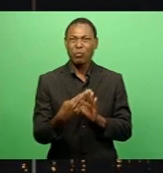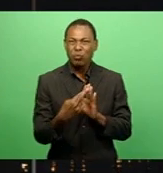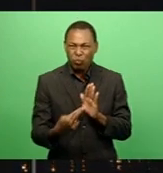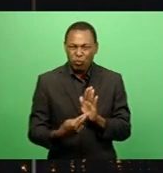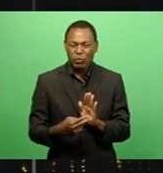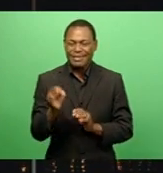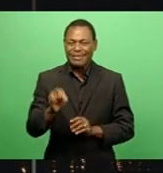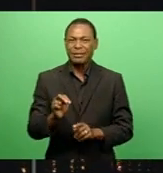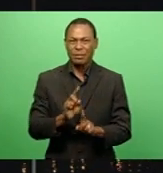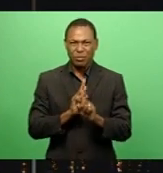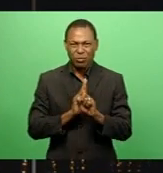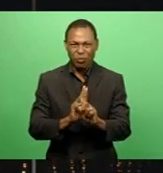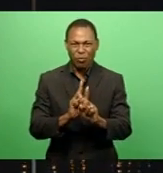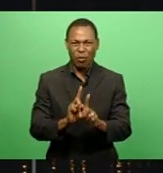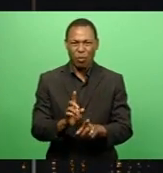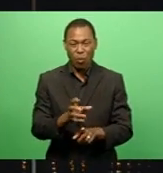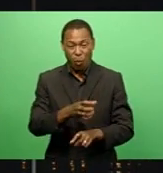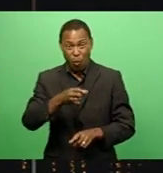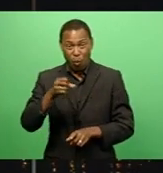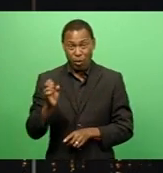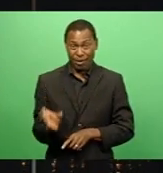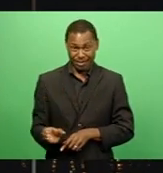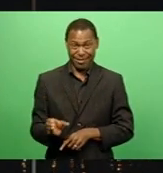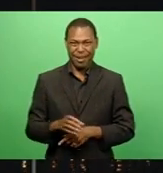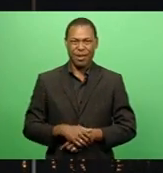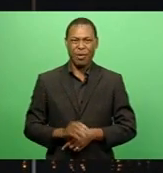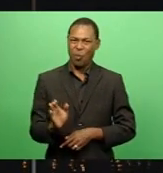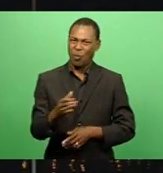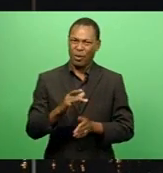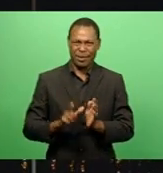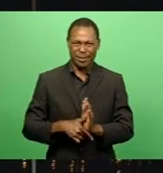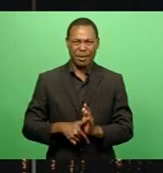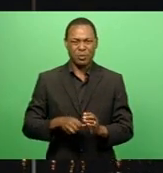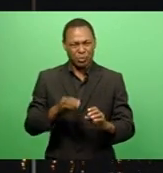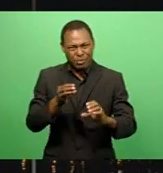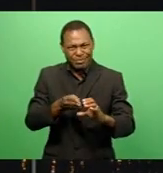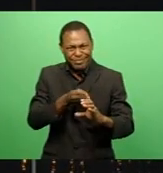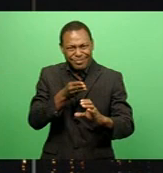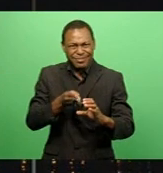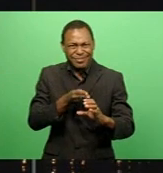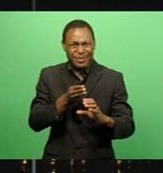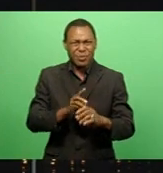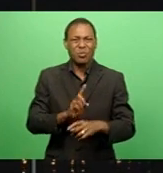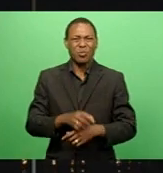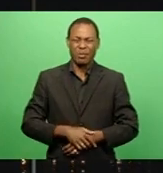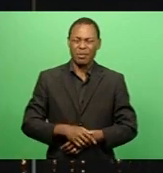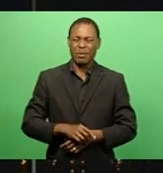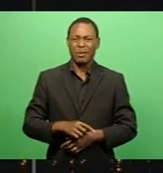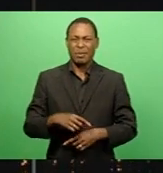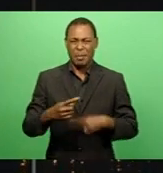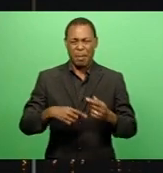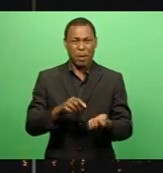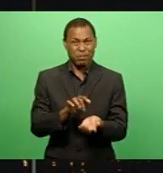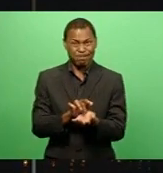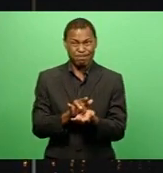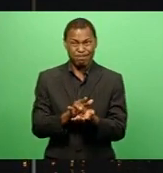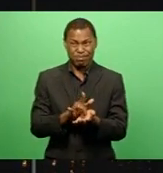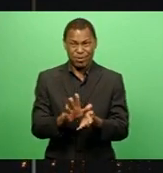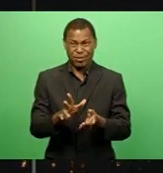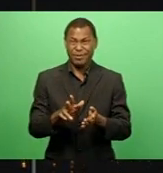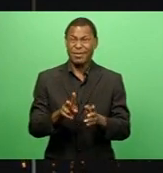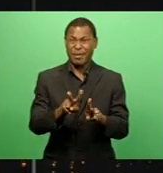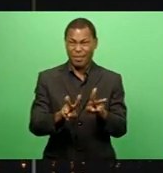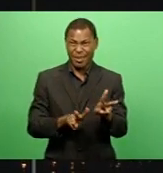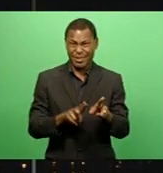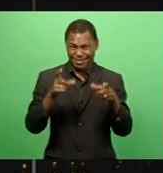be followed by the holder at all times. Following talks on social media and other platforms regarding the deportation of University of the South